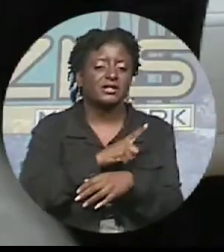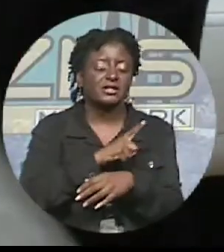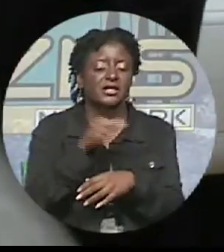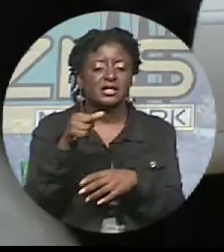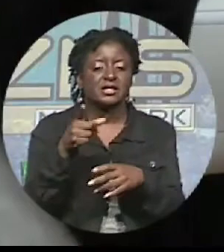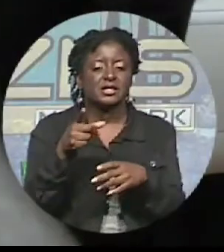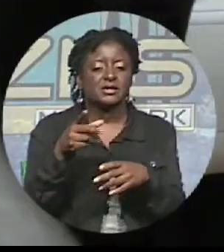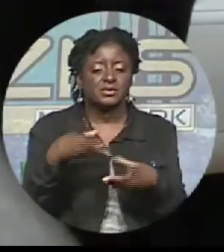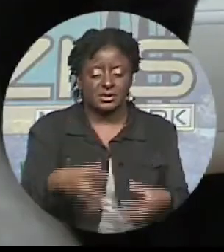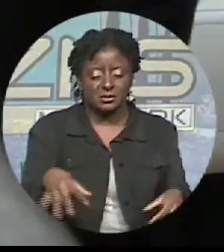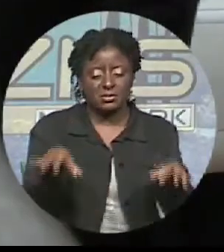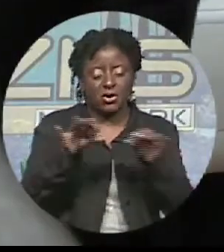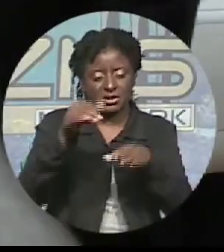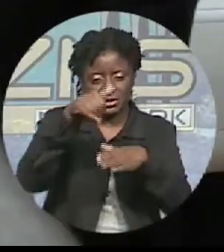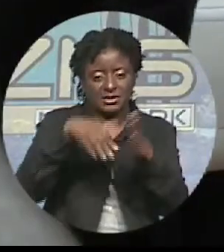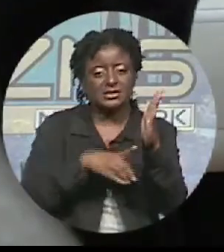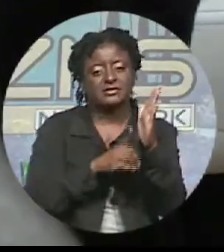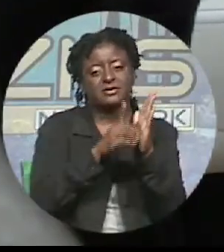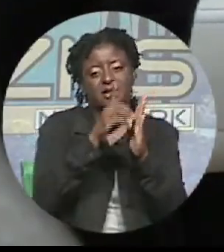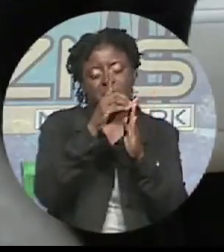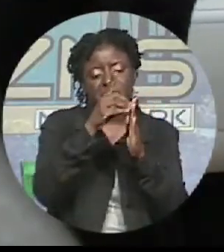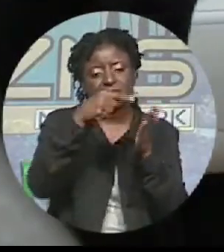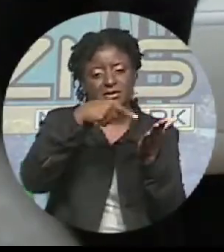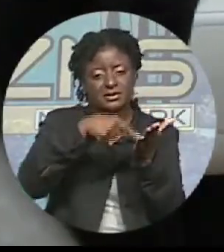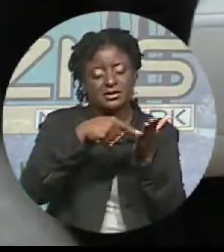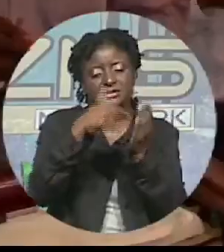role towards the development of this nation.